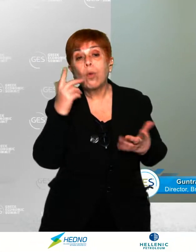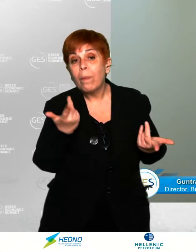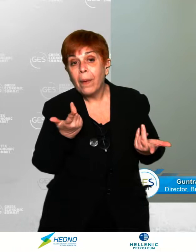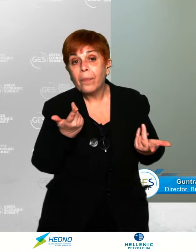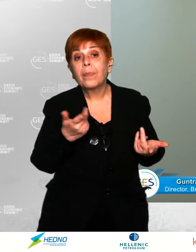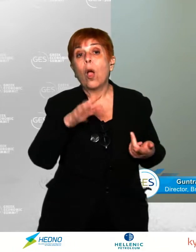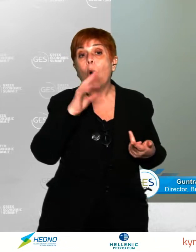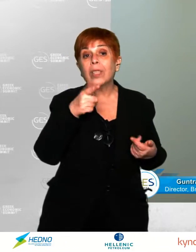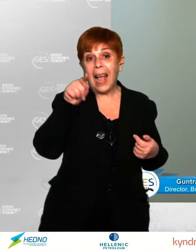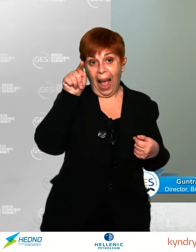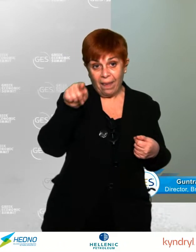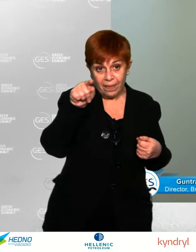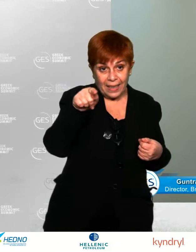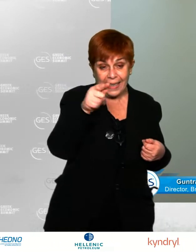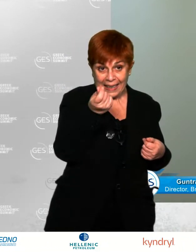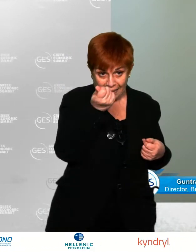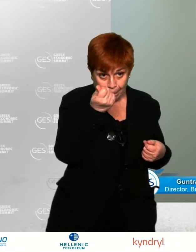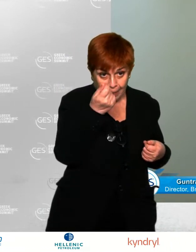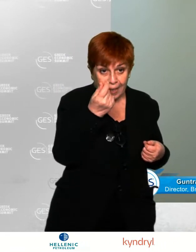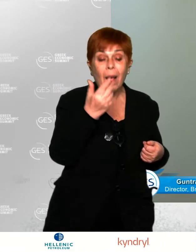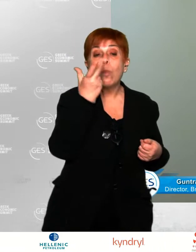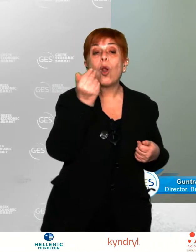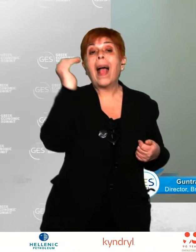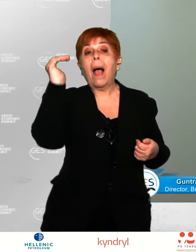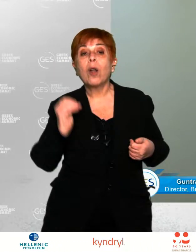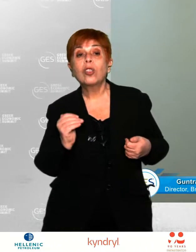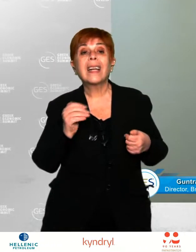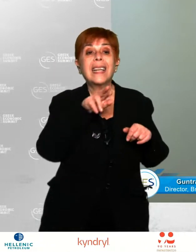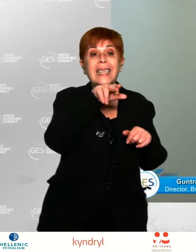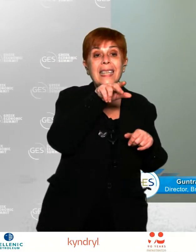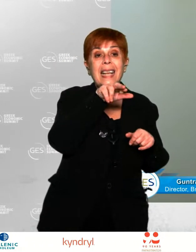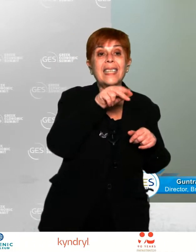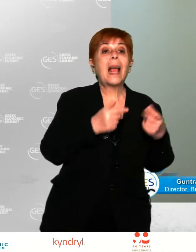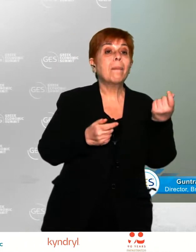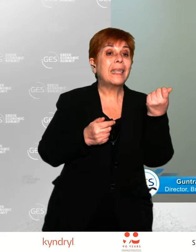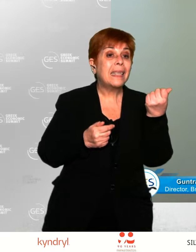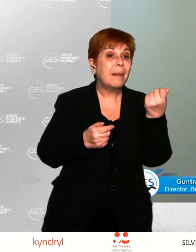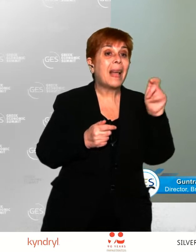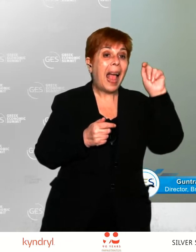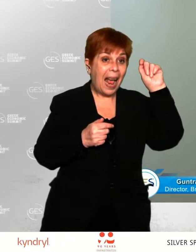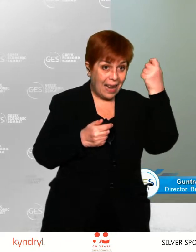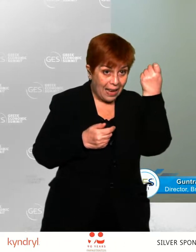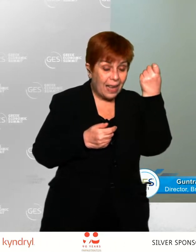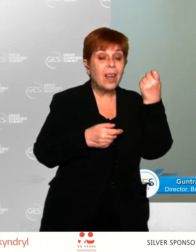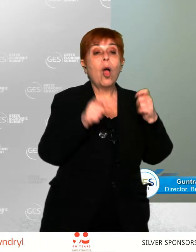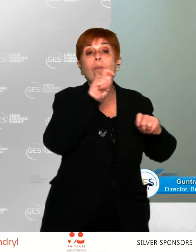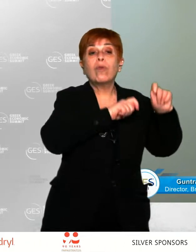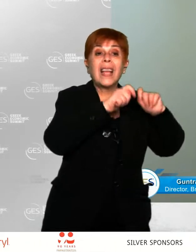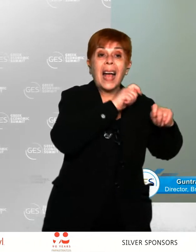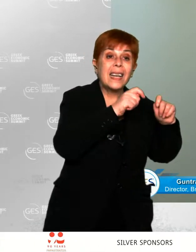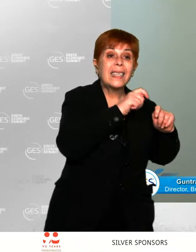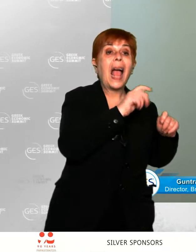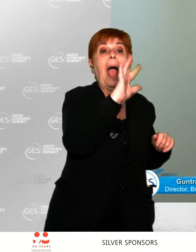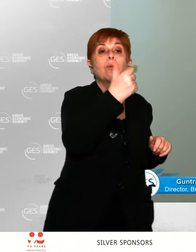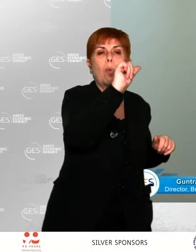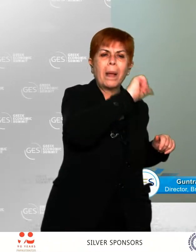now cheaper than electricity generated by coal and gas and oil.